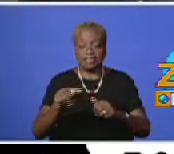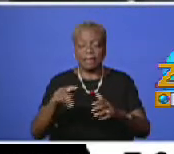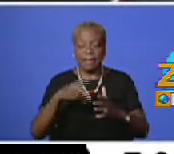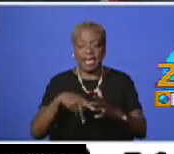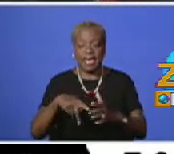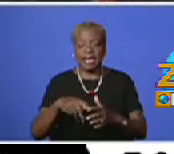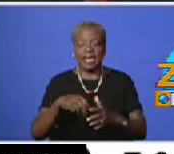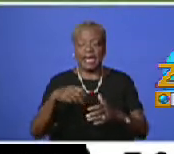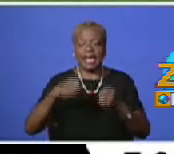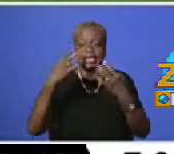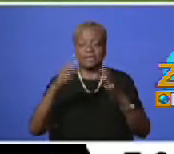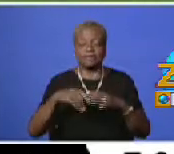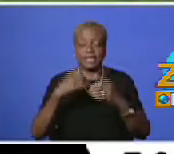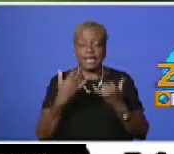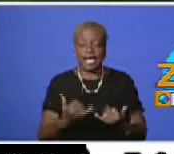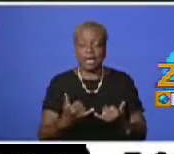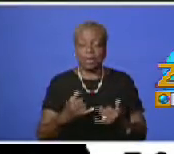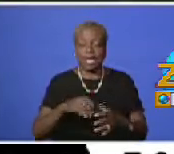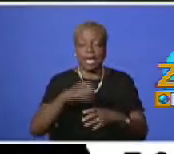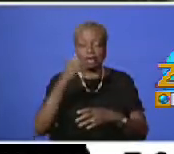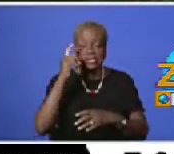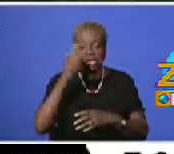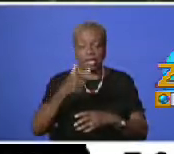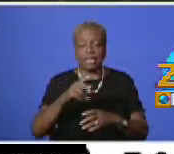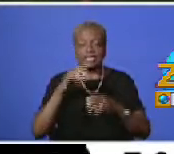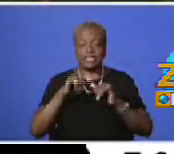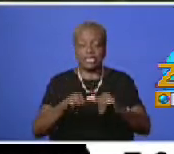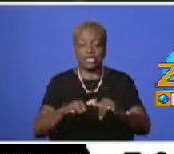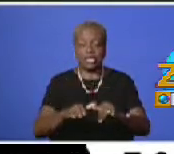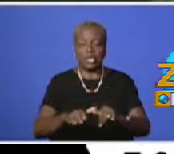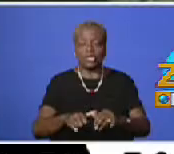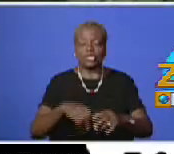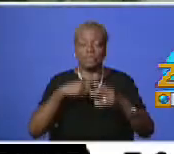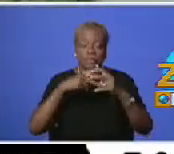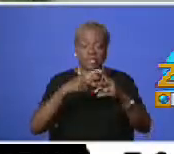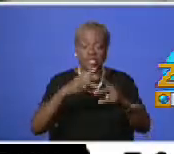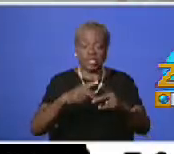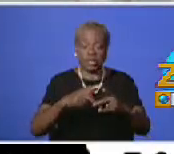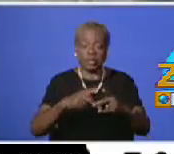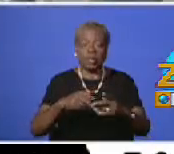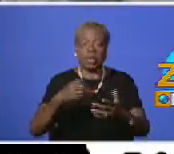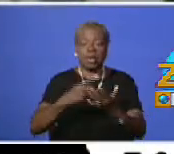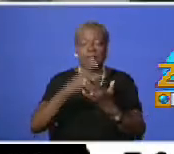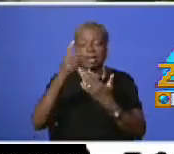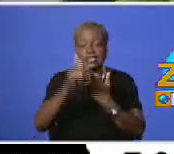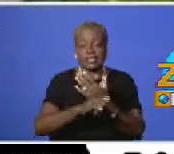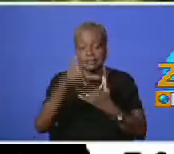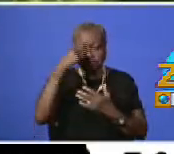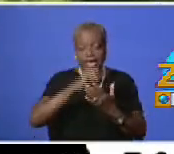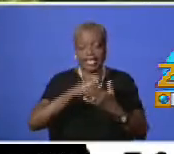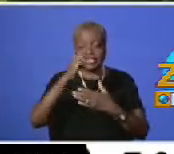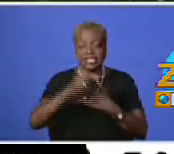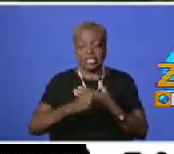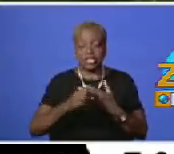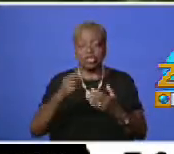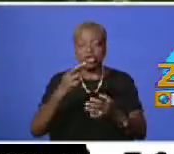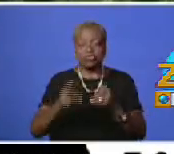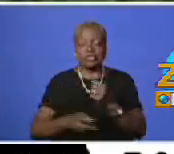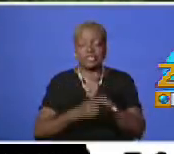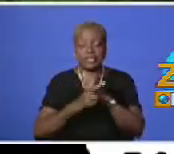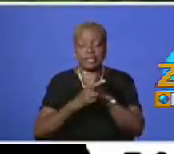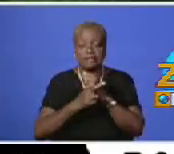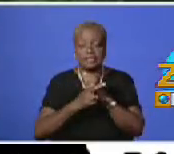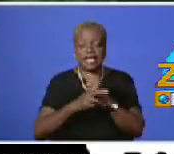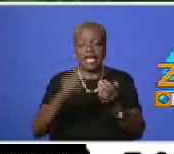current outlook, it will continue to pursue policies that maintain a favorable outcome for external reserves and mitigate